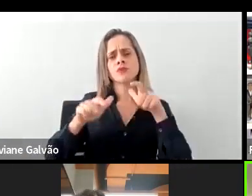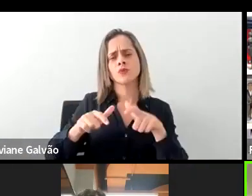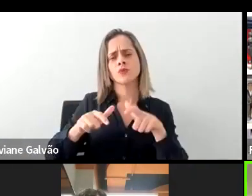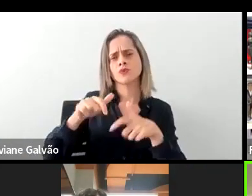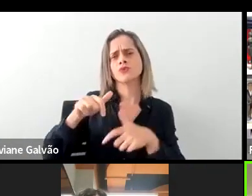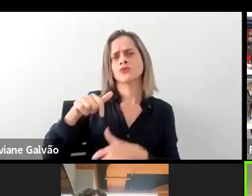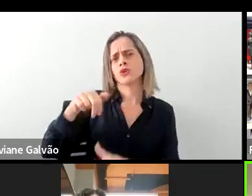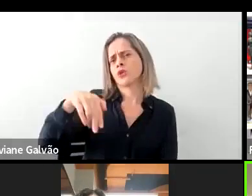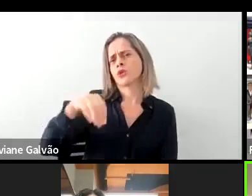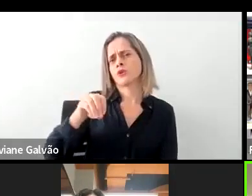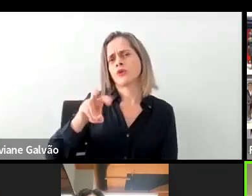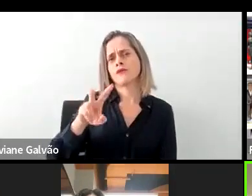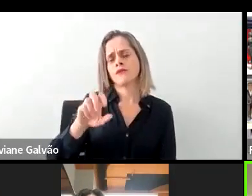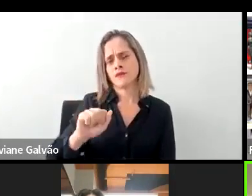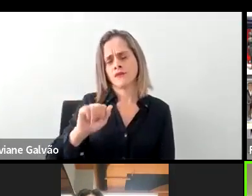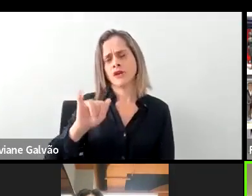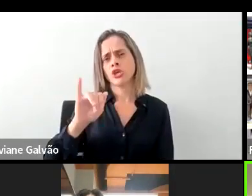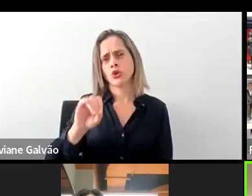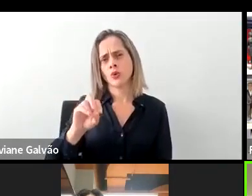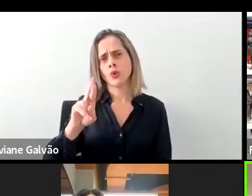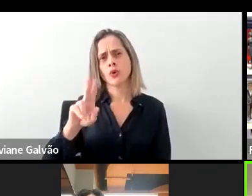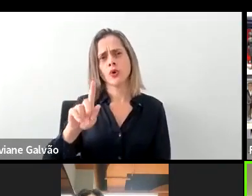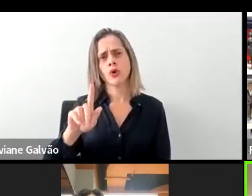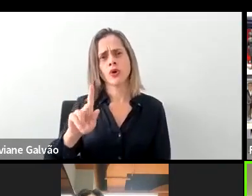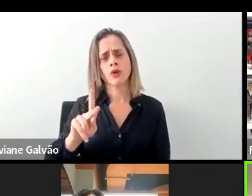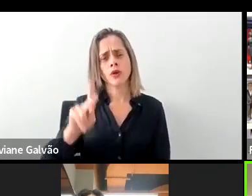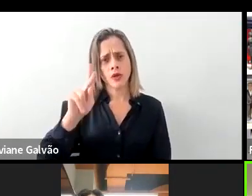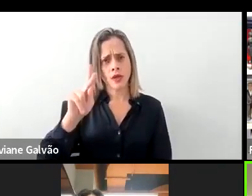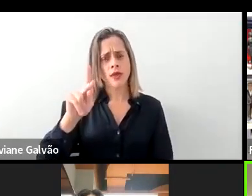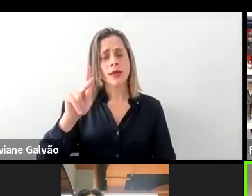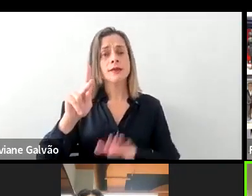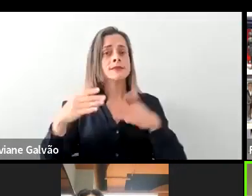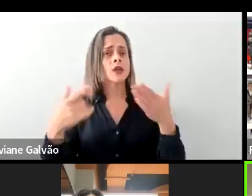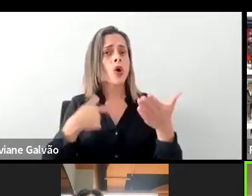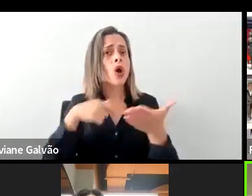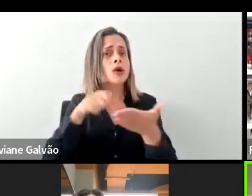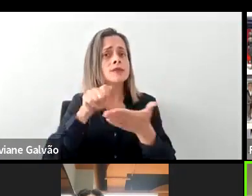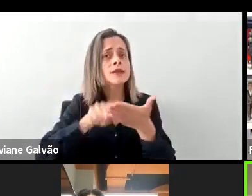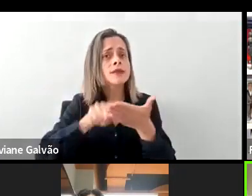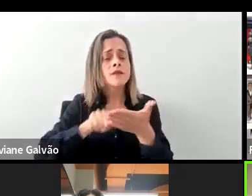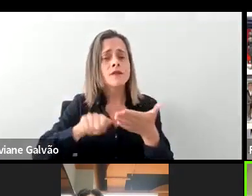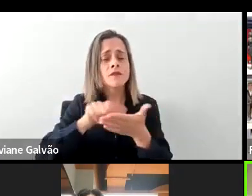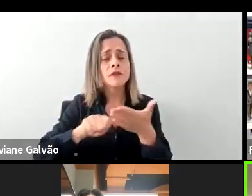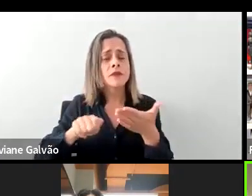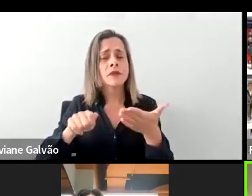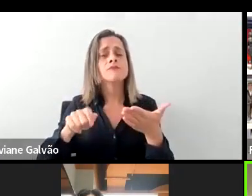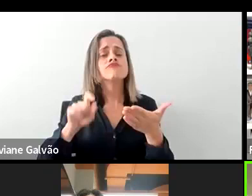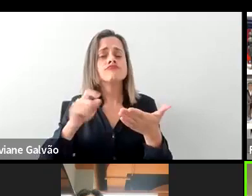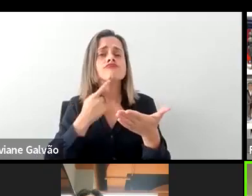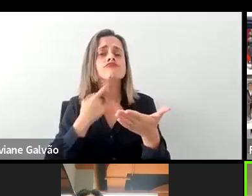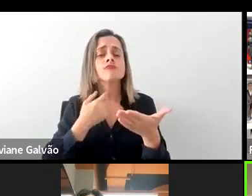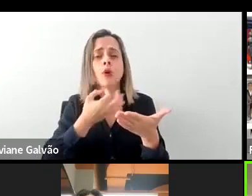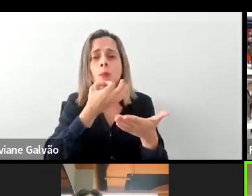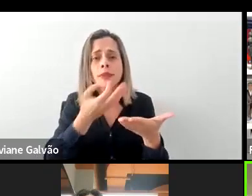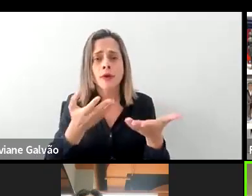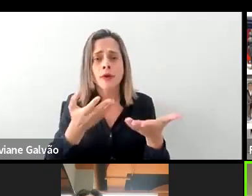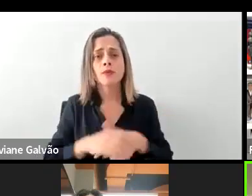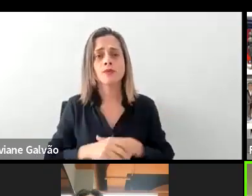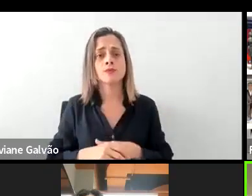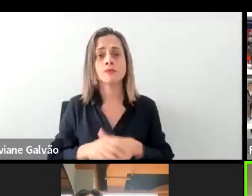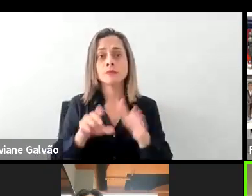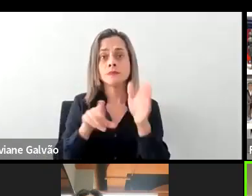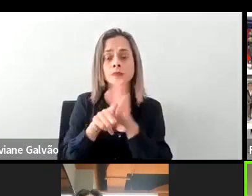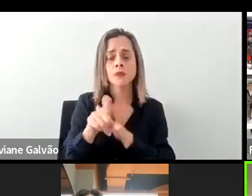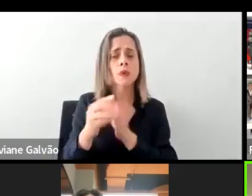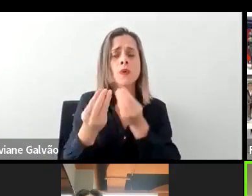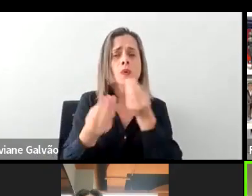how would a Marxist way of thinking would reconcile the myth of separability